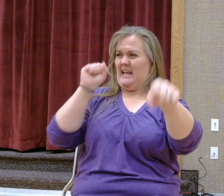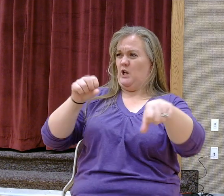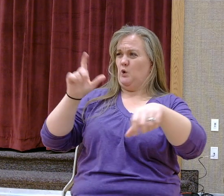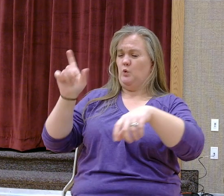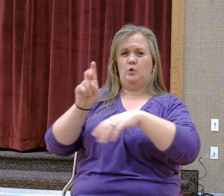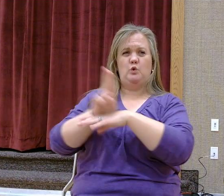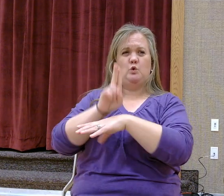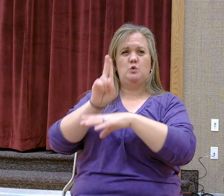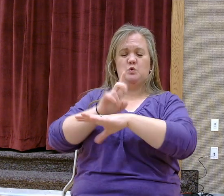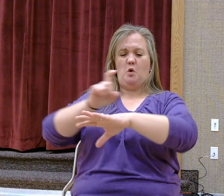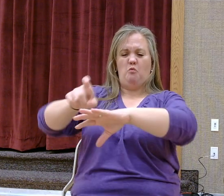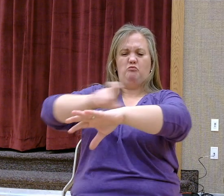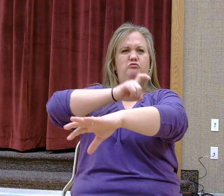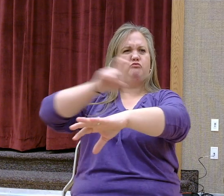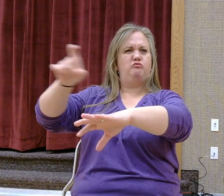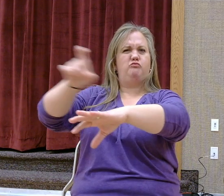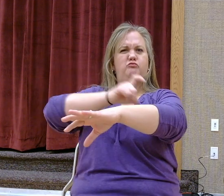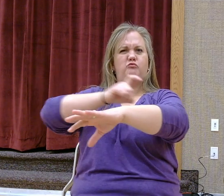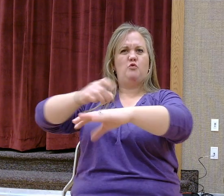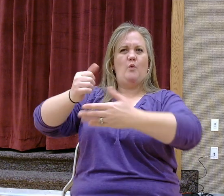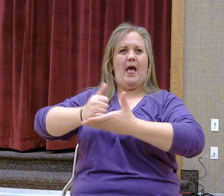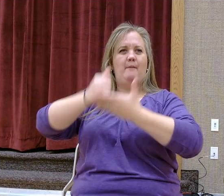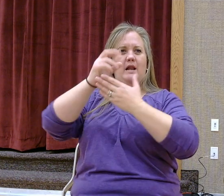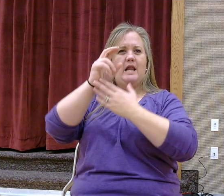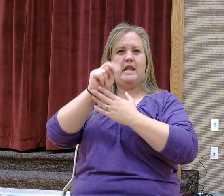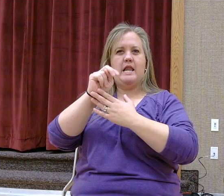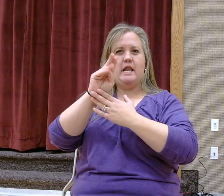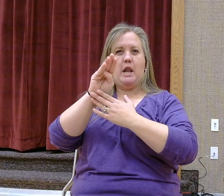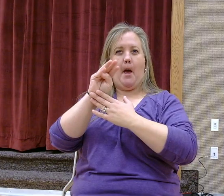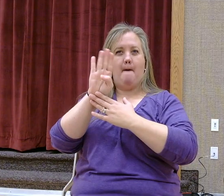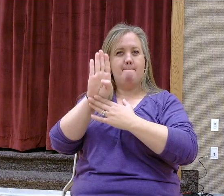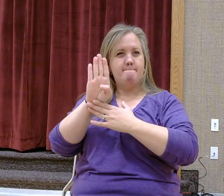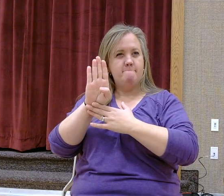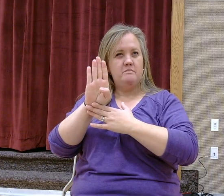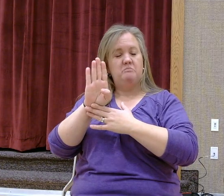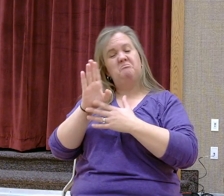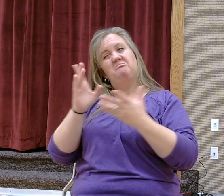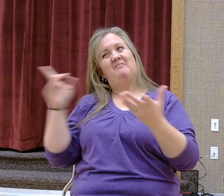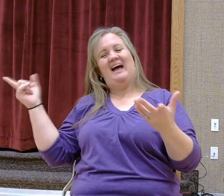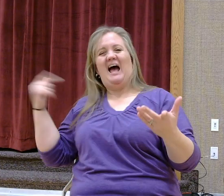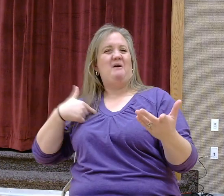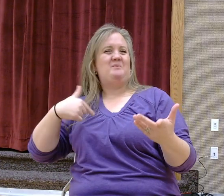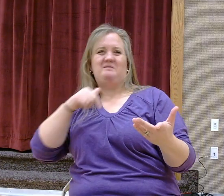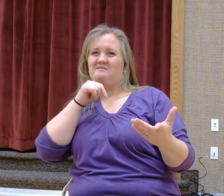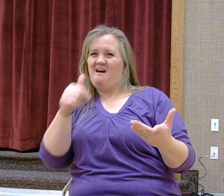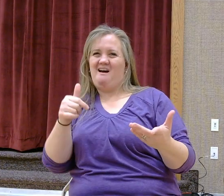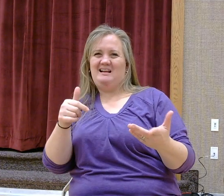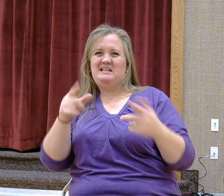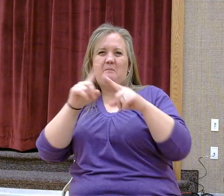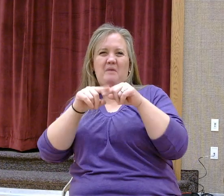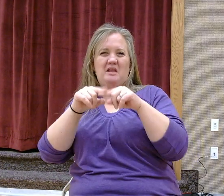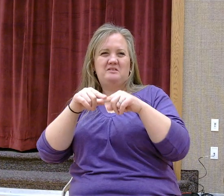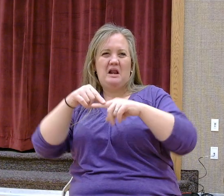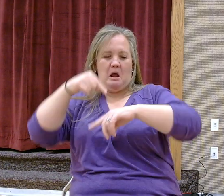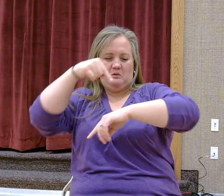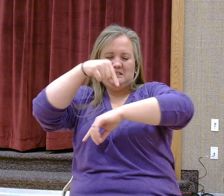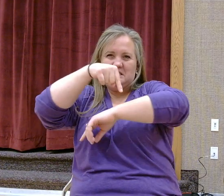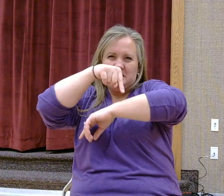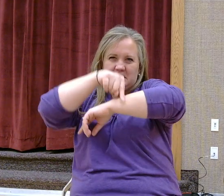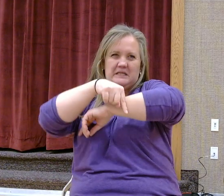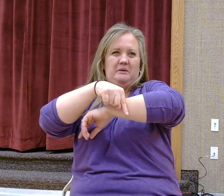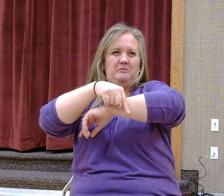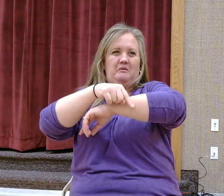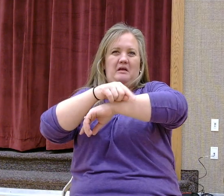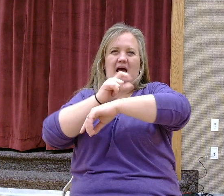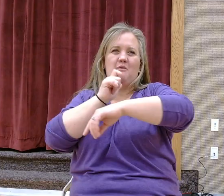it or anything? I wouldn't right away. Again, depends on the depth of that burn, but